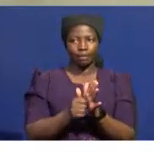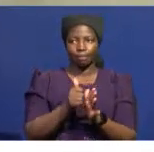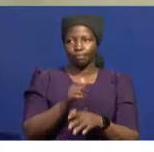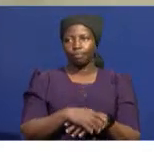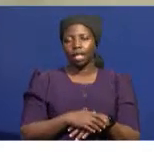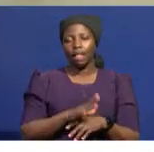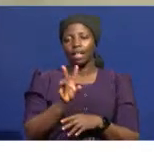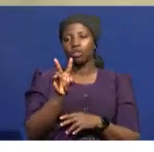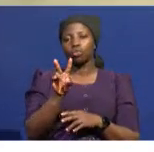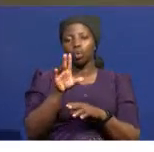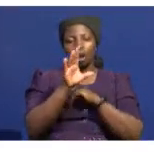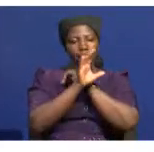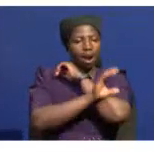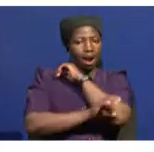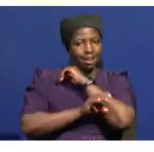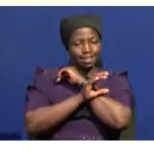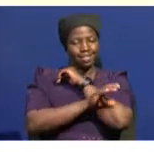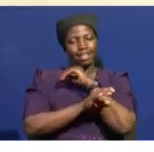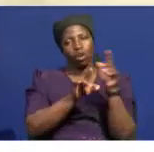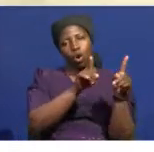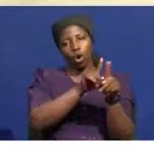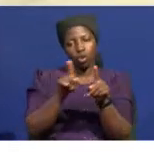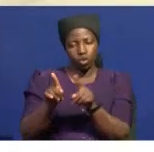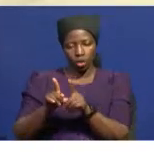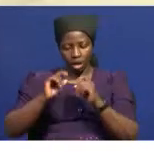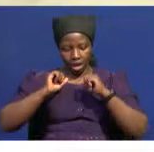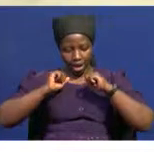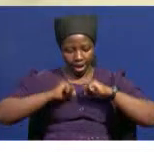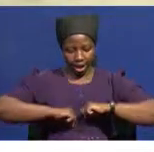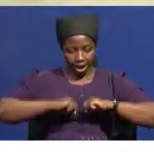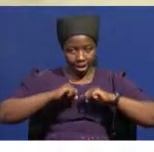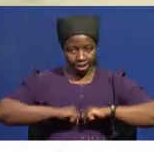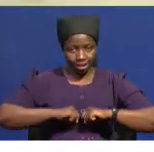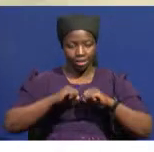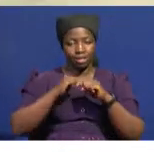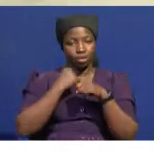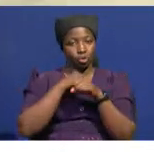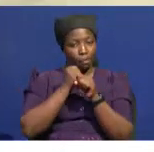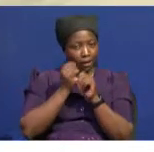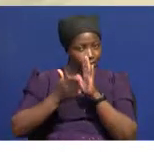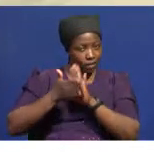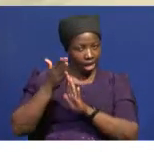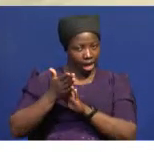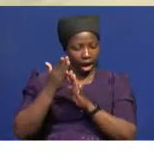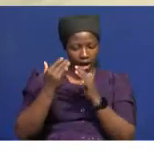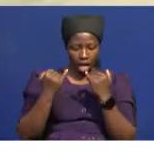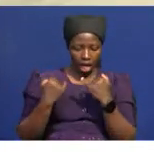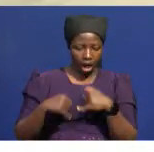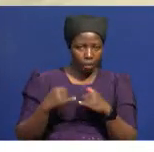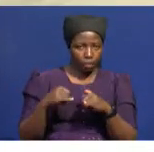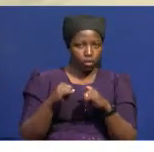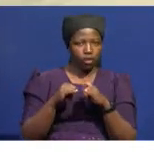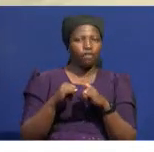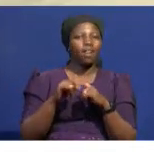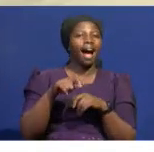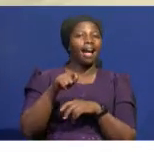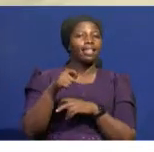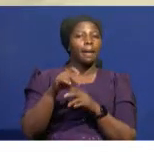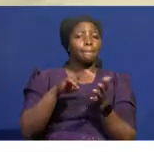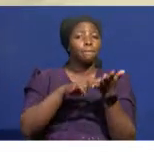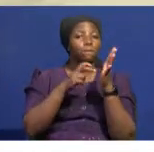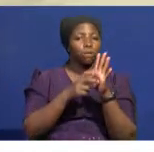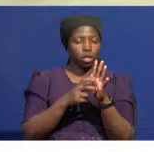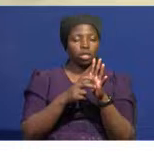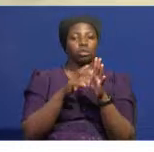The two countries have also agreed to expedite the implementation of a key project to